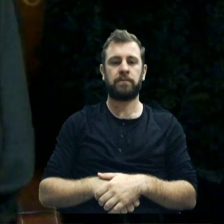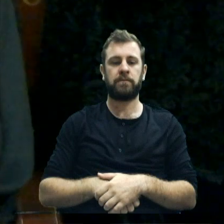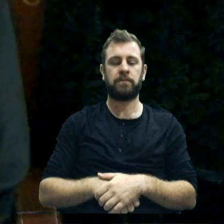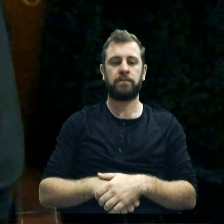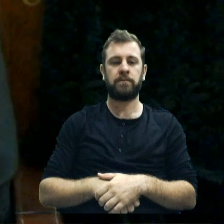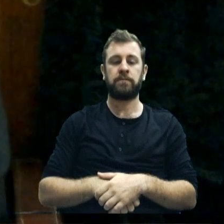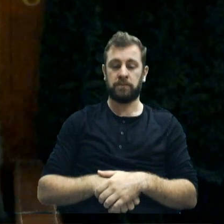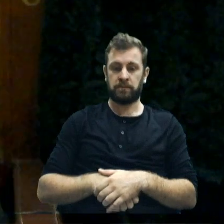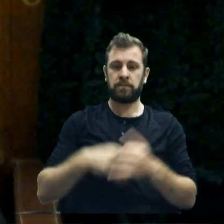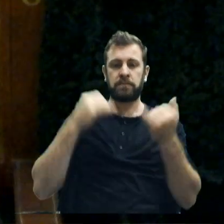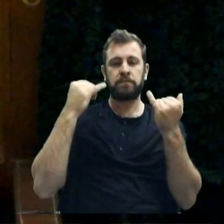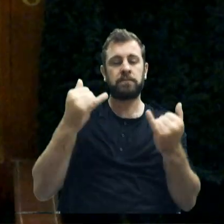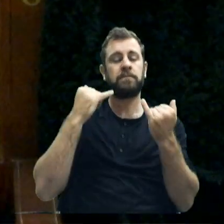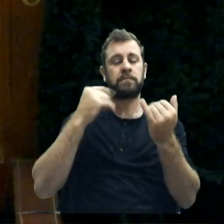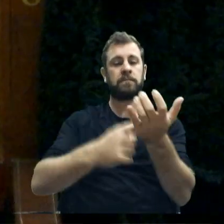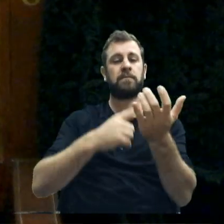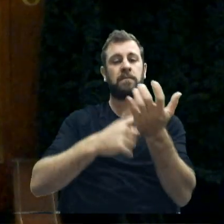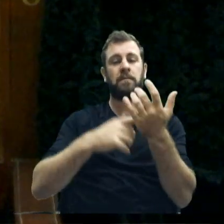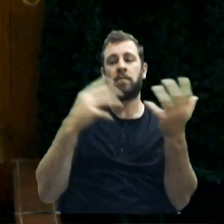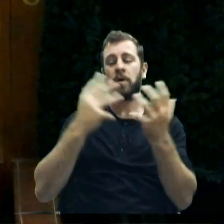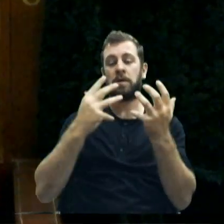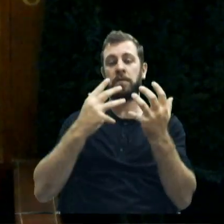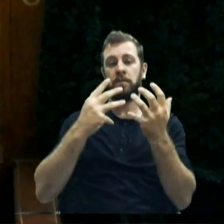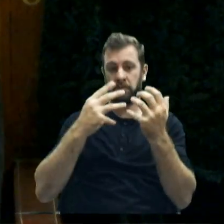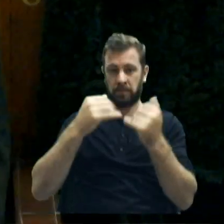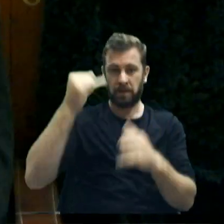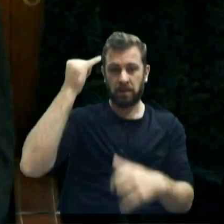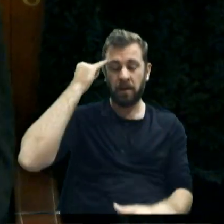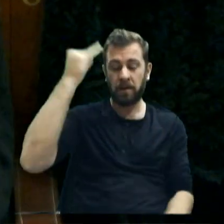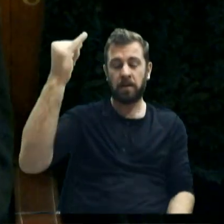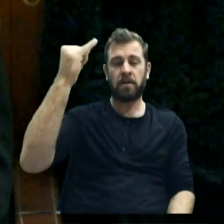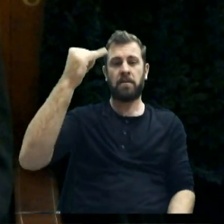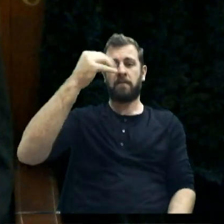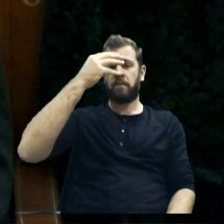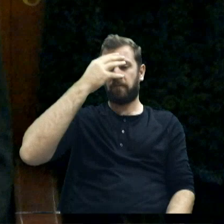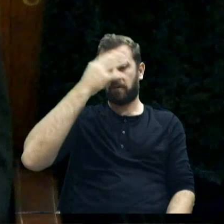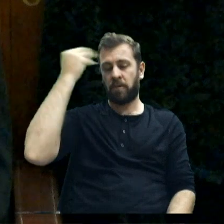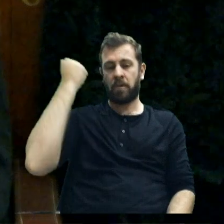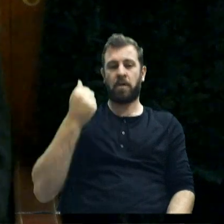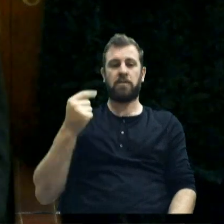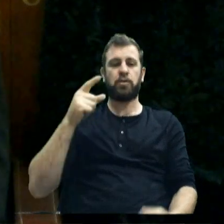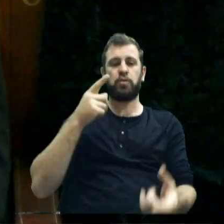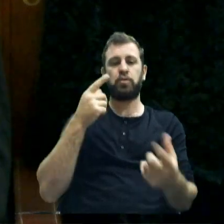But in tonight's discussion, we're going to look at this idea of the forgotten obligation.